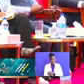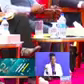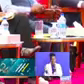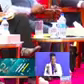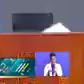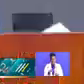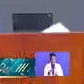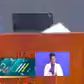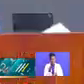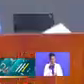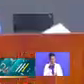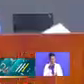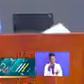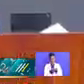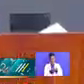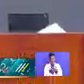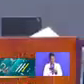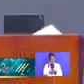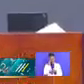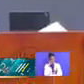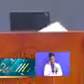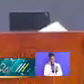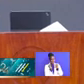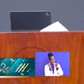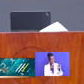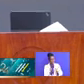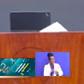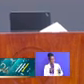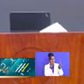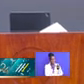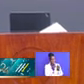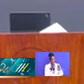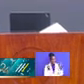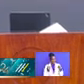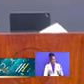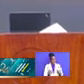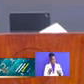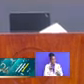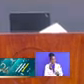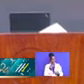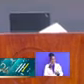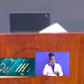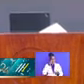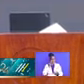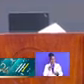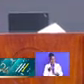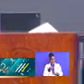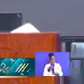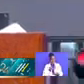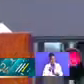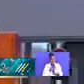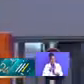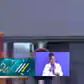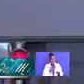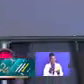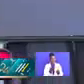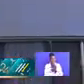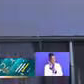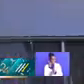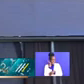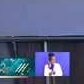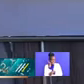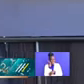eating the morning he didn't know that there is another God called joh SEO that is going to and and